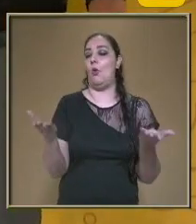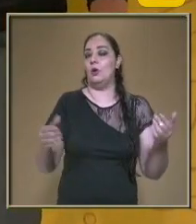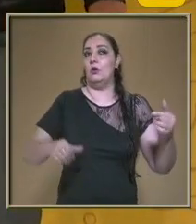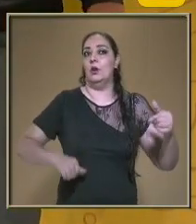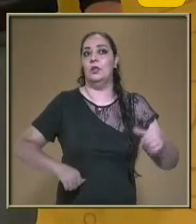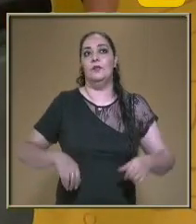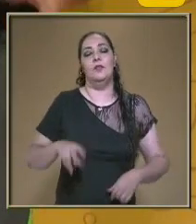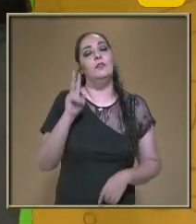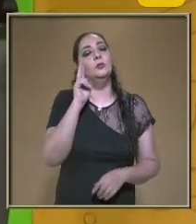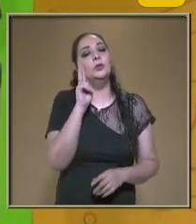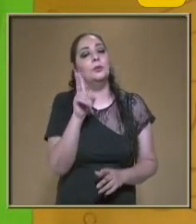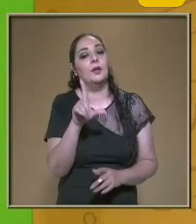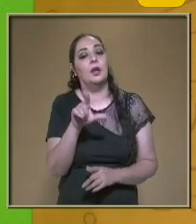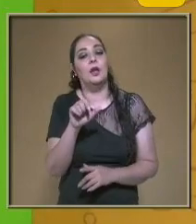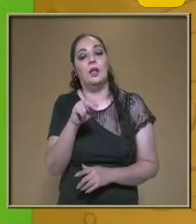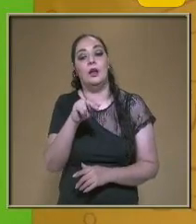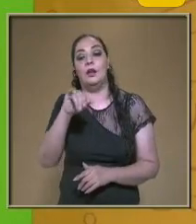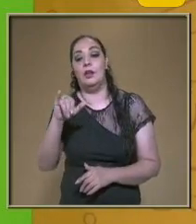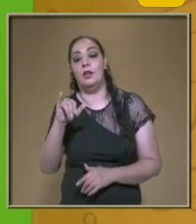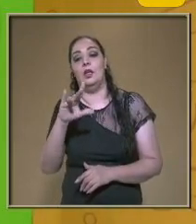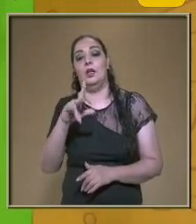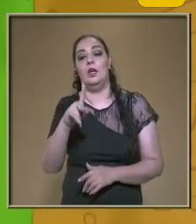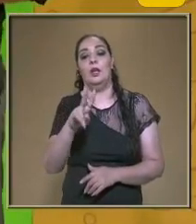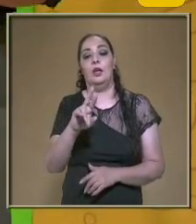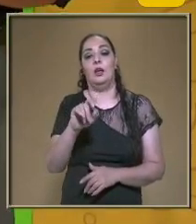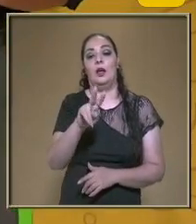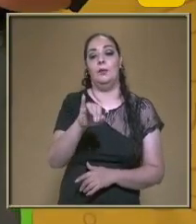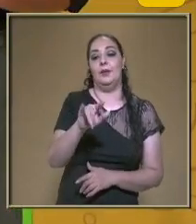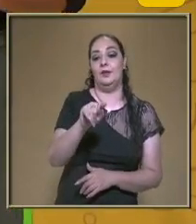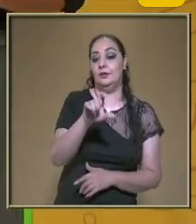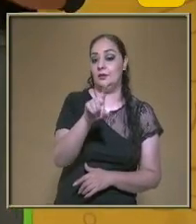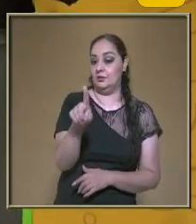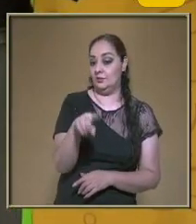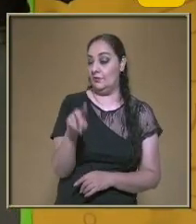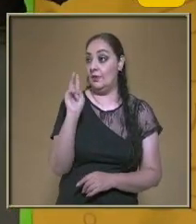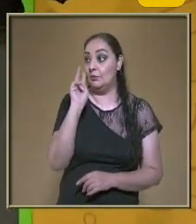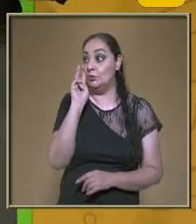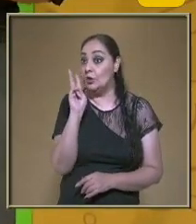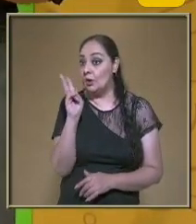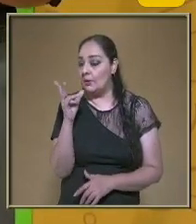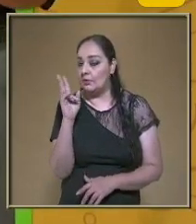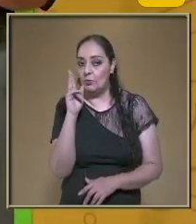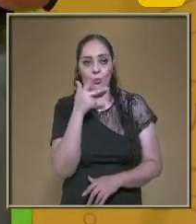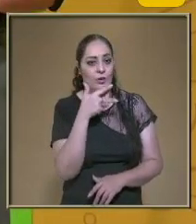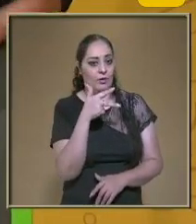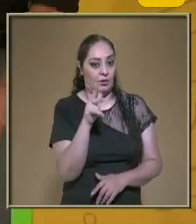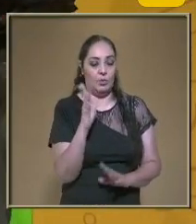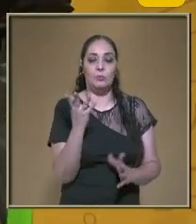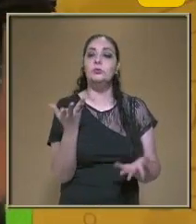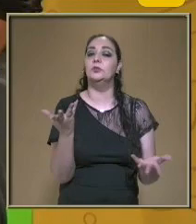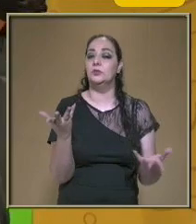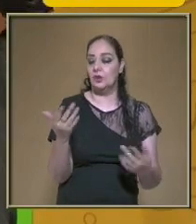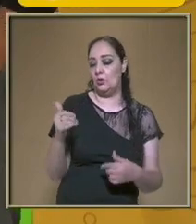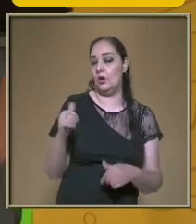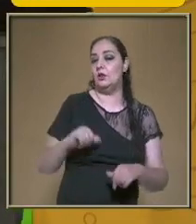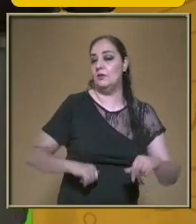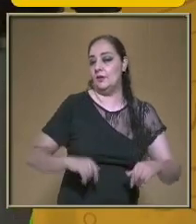Lenny Kravitz. Please pay attention to the next video because we will have an exercise to